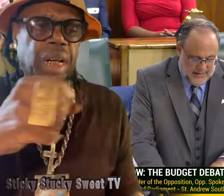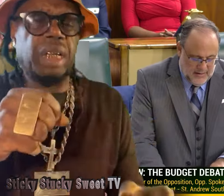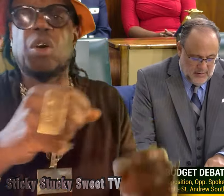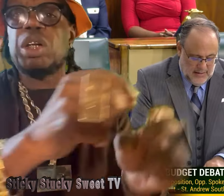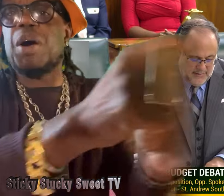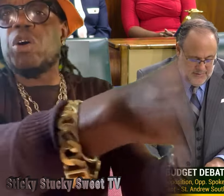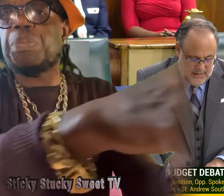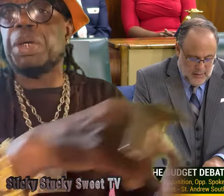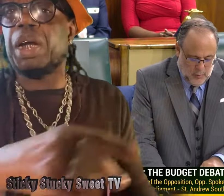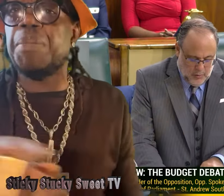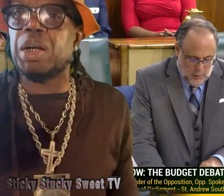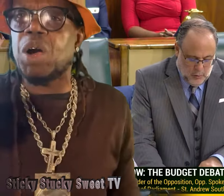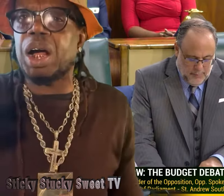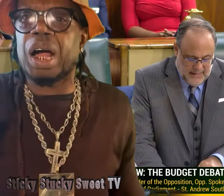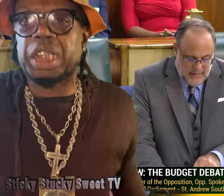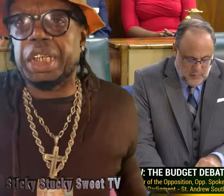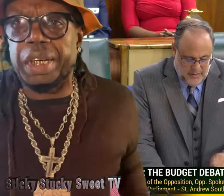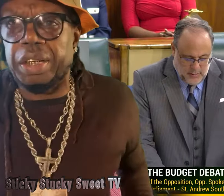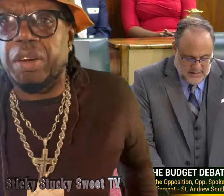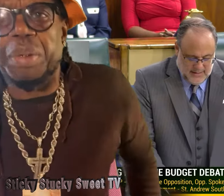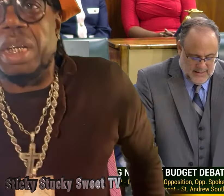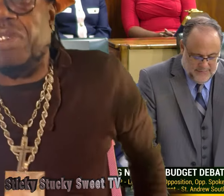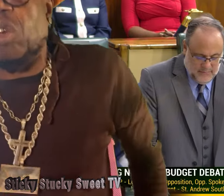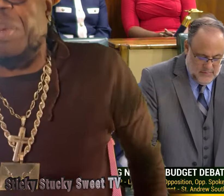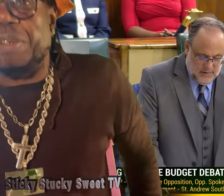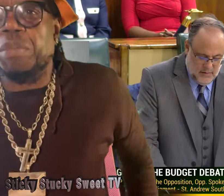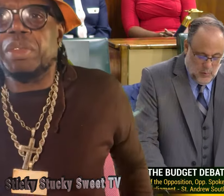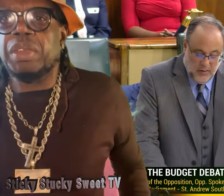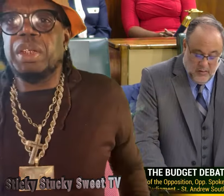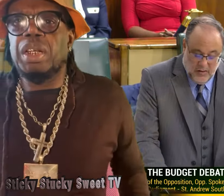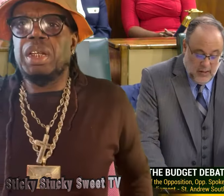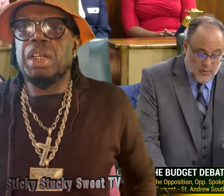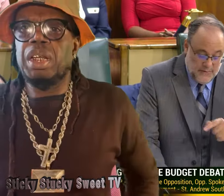and saw them a House Speaker. That man won't go to jail, you know, believe you me.